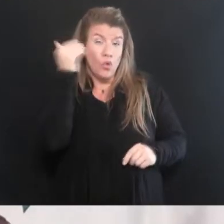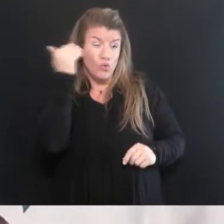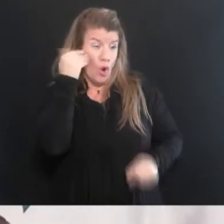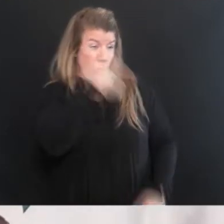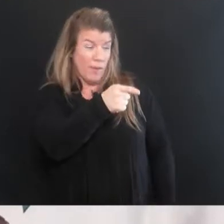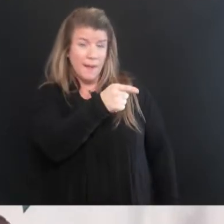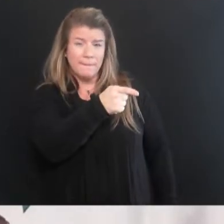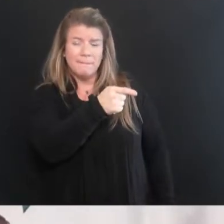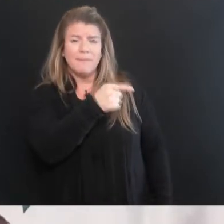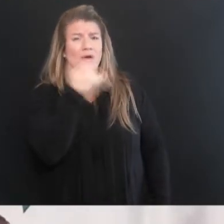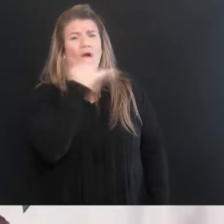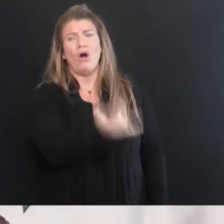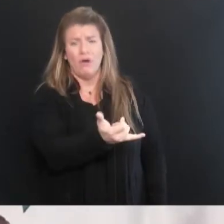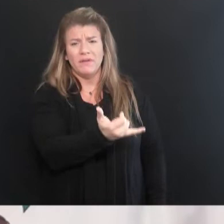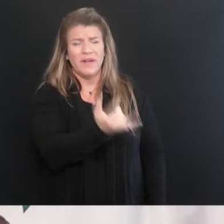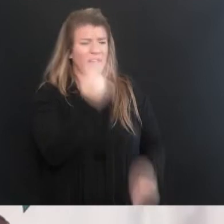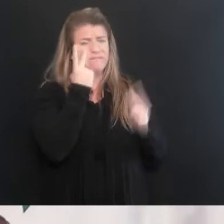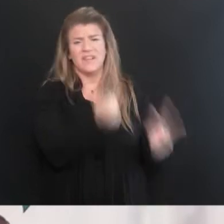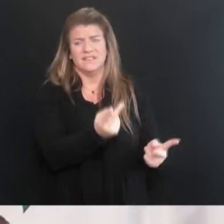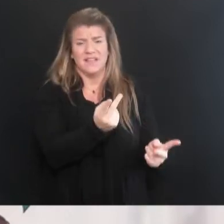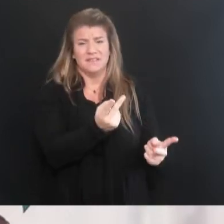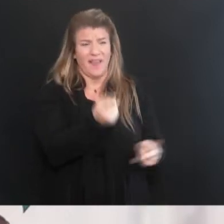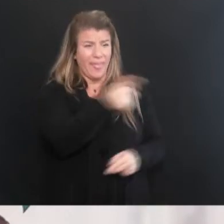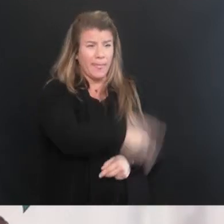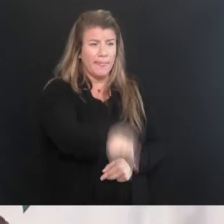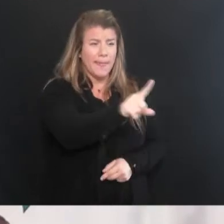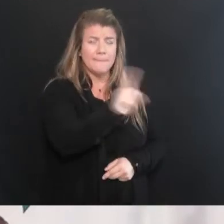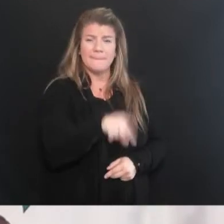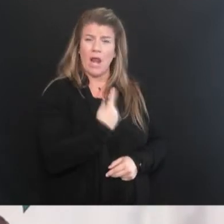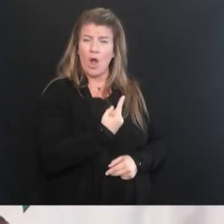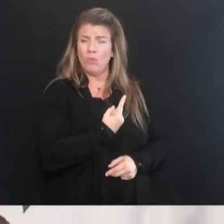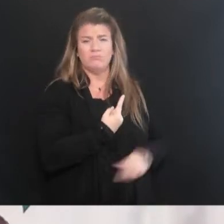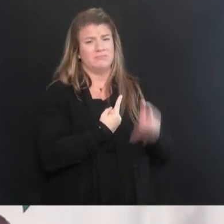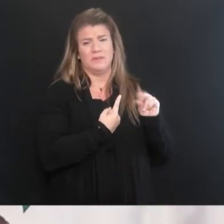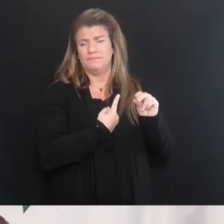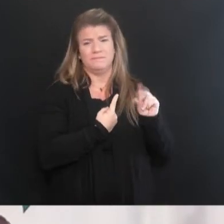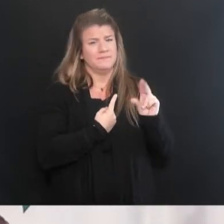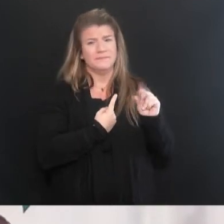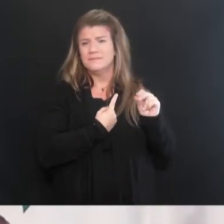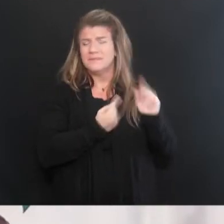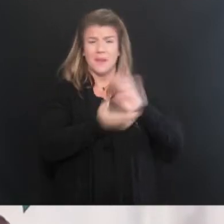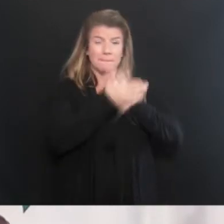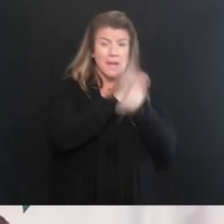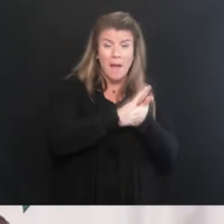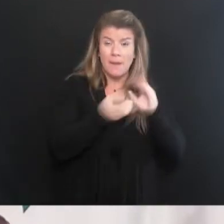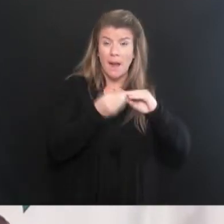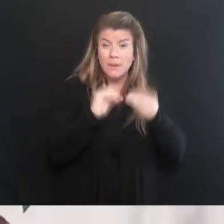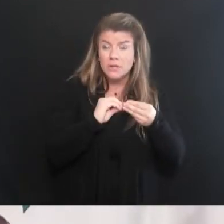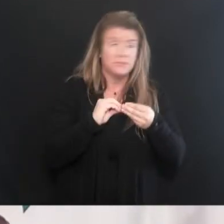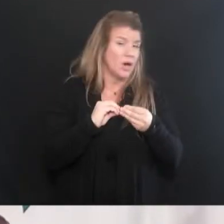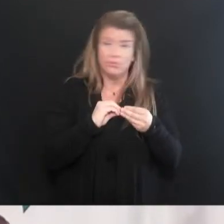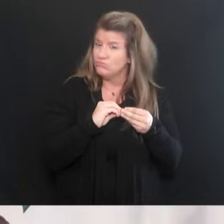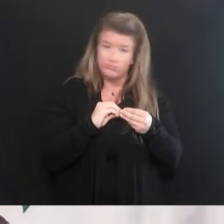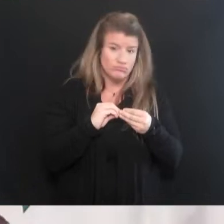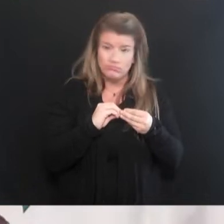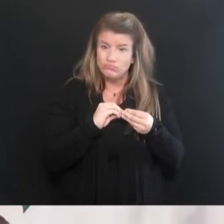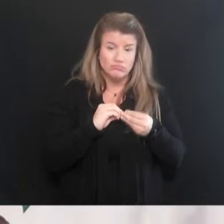them. Please don't let them be alone, and please don't let them become a number.